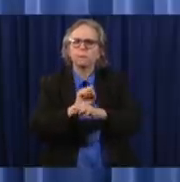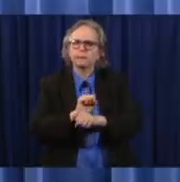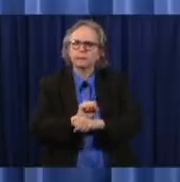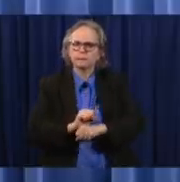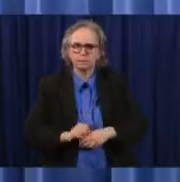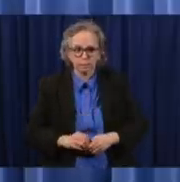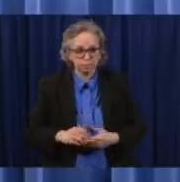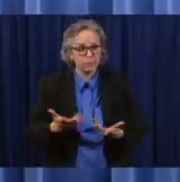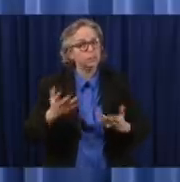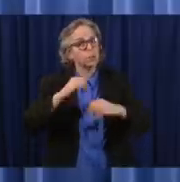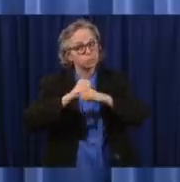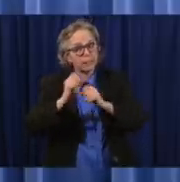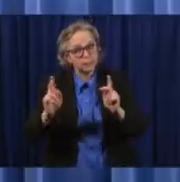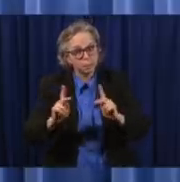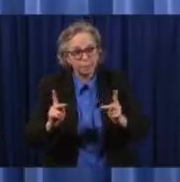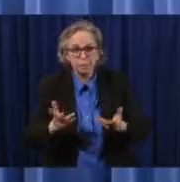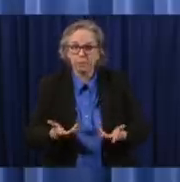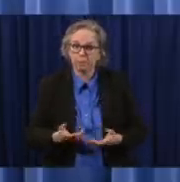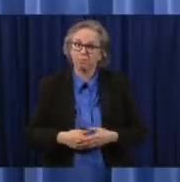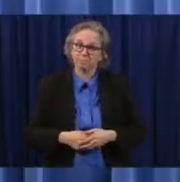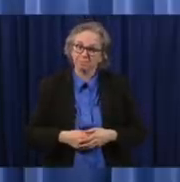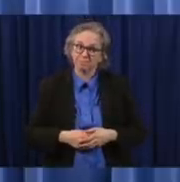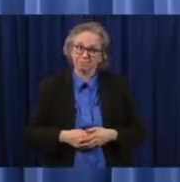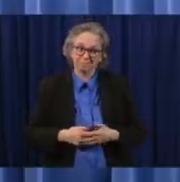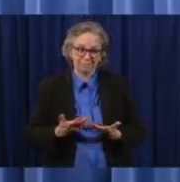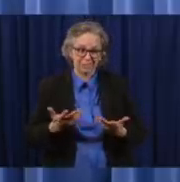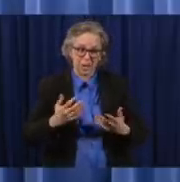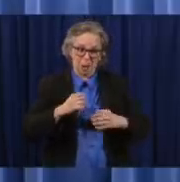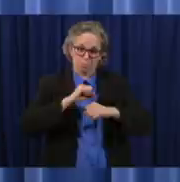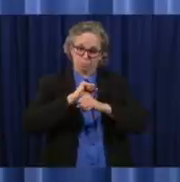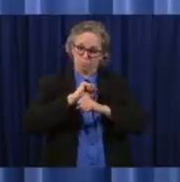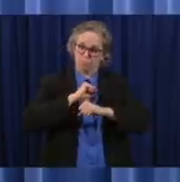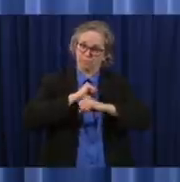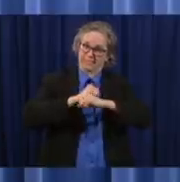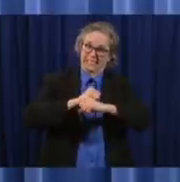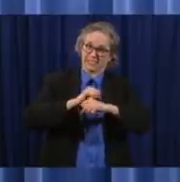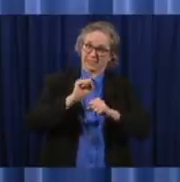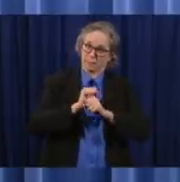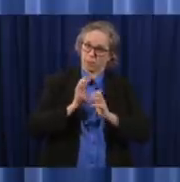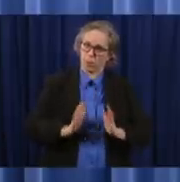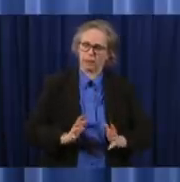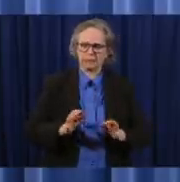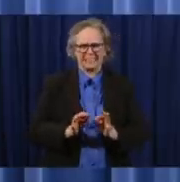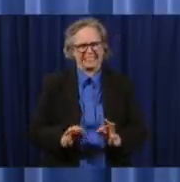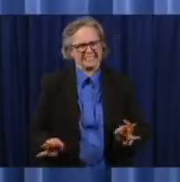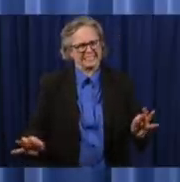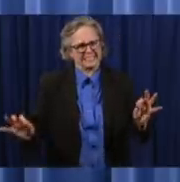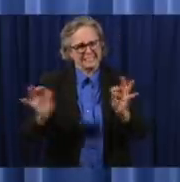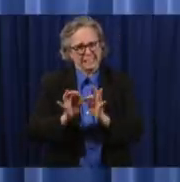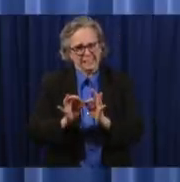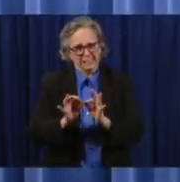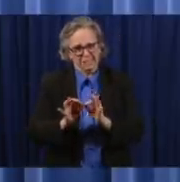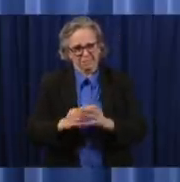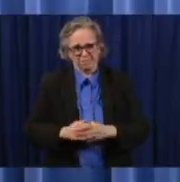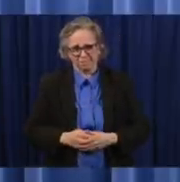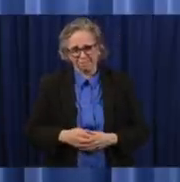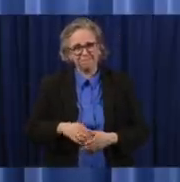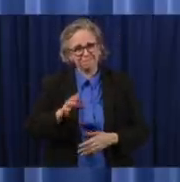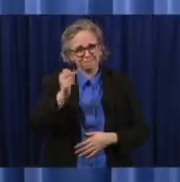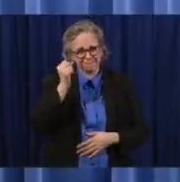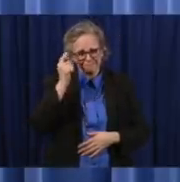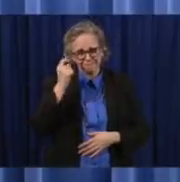employees. And so protecting employees is certainly very, very important. But to answer your question, yes,